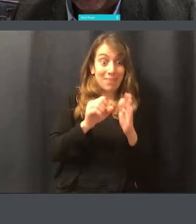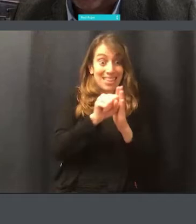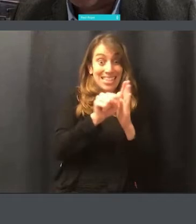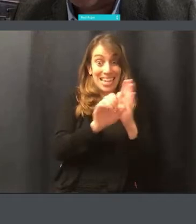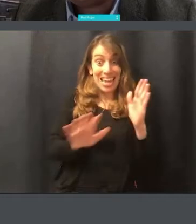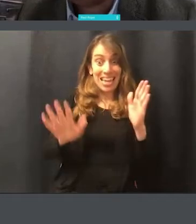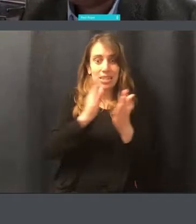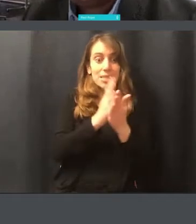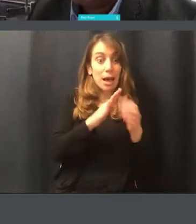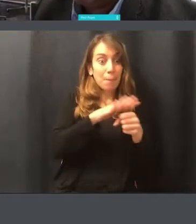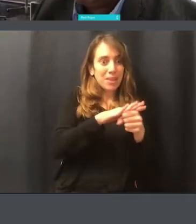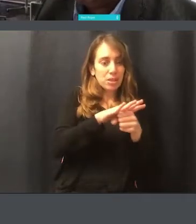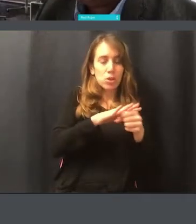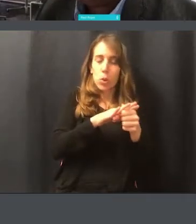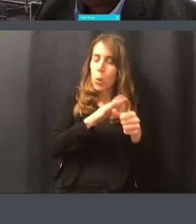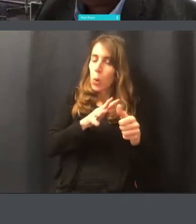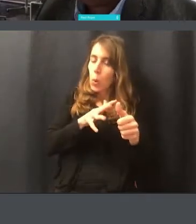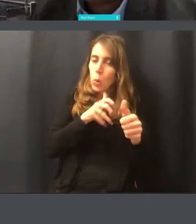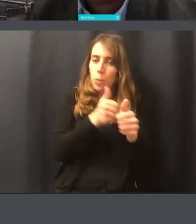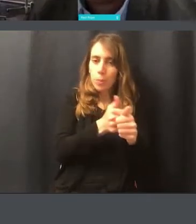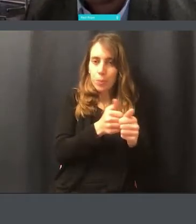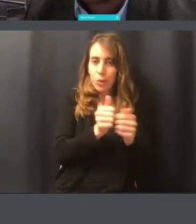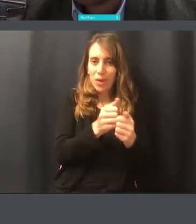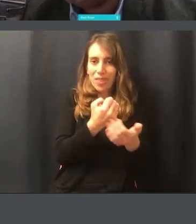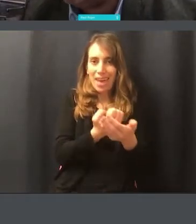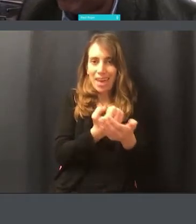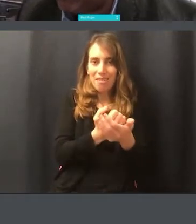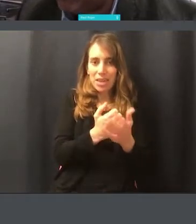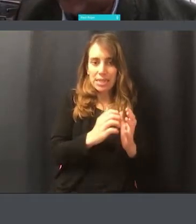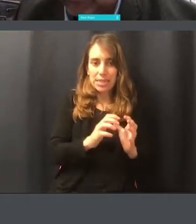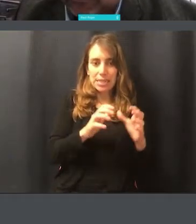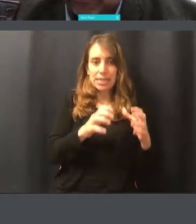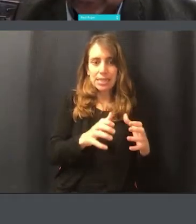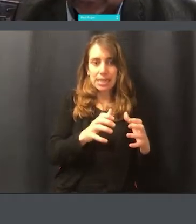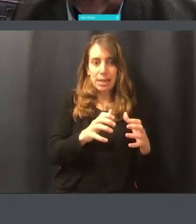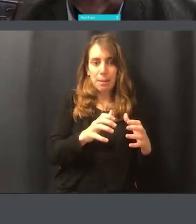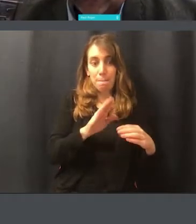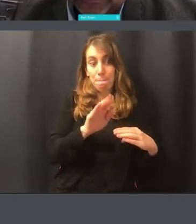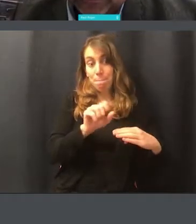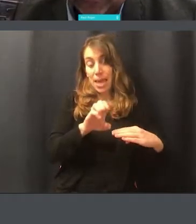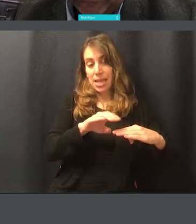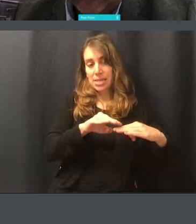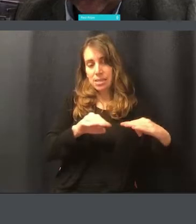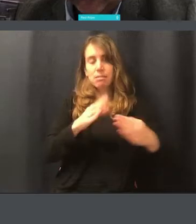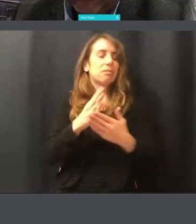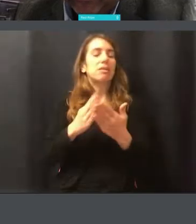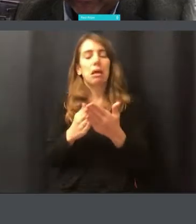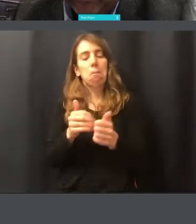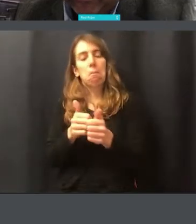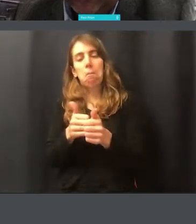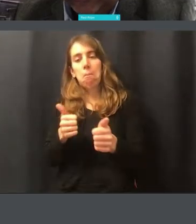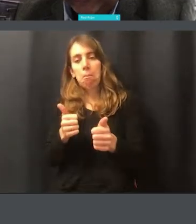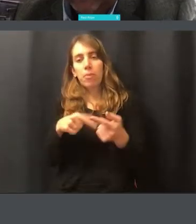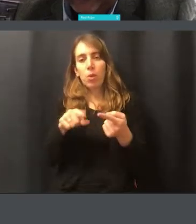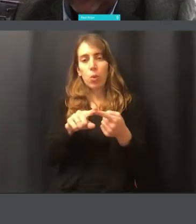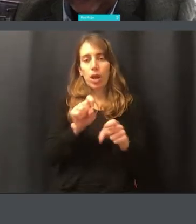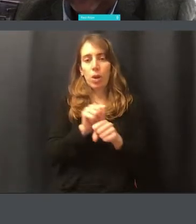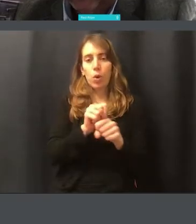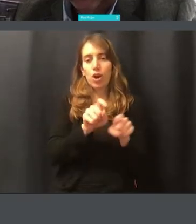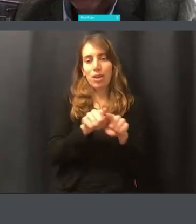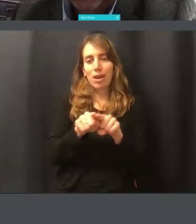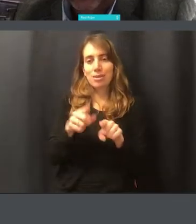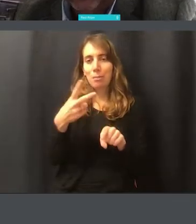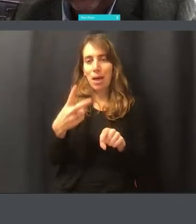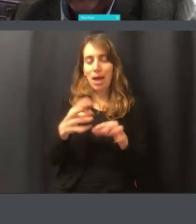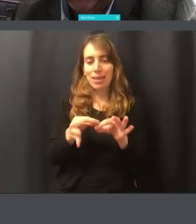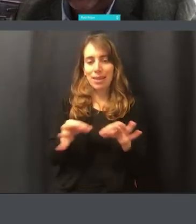are very up to date with the evidence base, and some districts are not. When I worked as a bilingual speech pathologist, I was actually hired